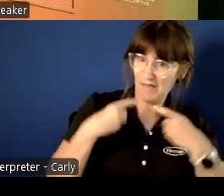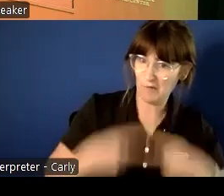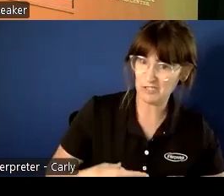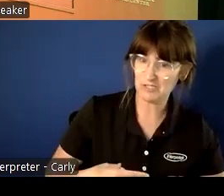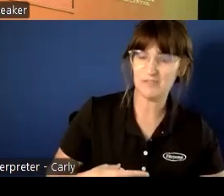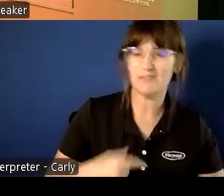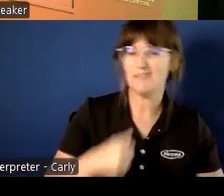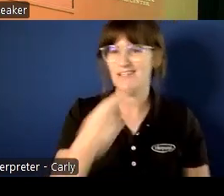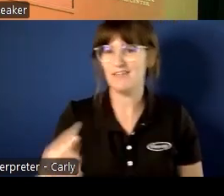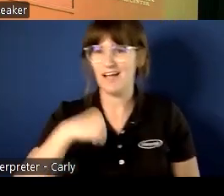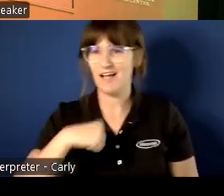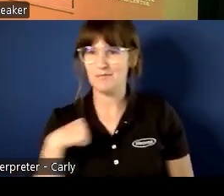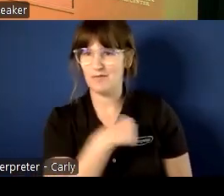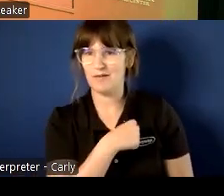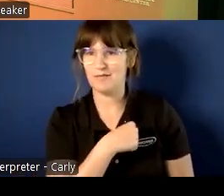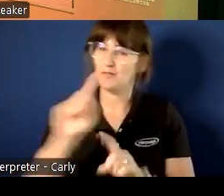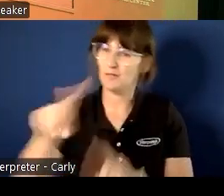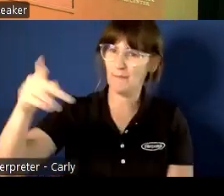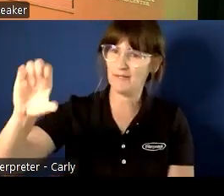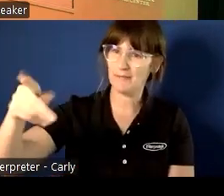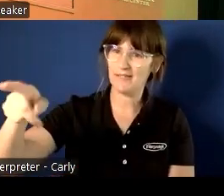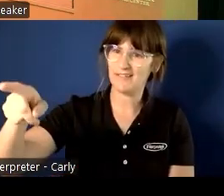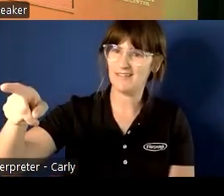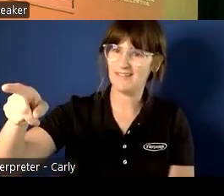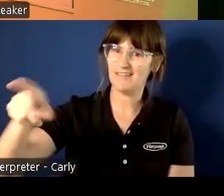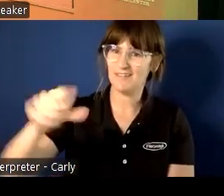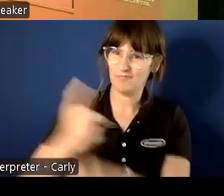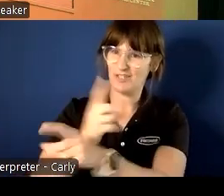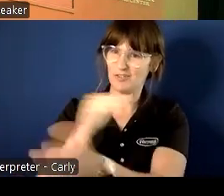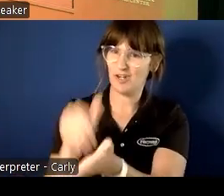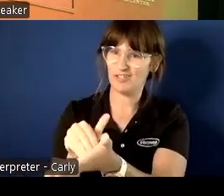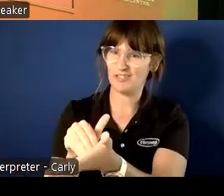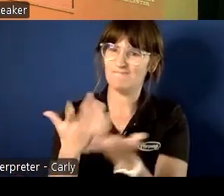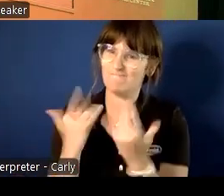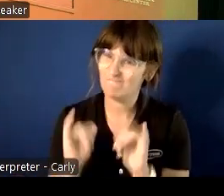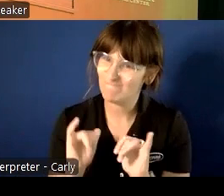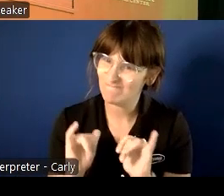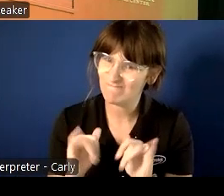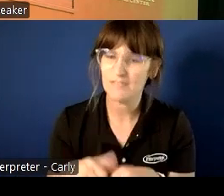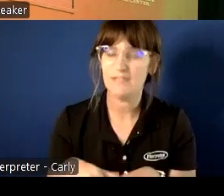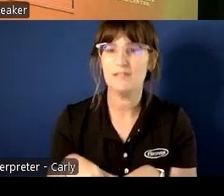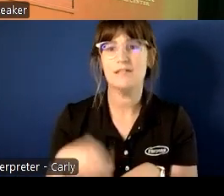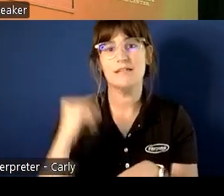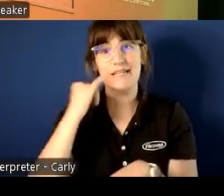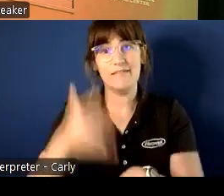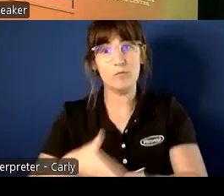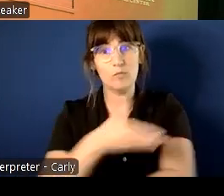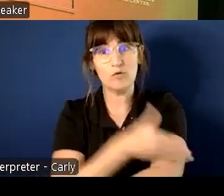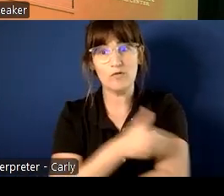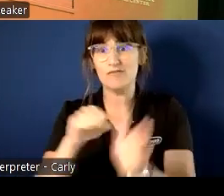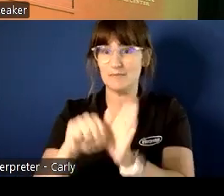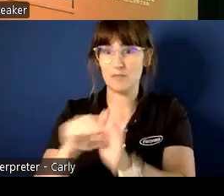coming to us. They're going to PCPs. And their depression improve, their symptom